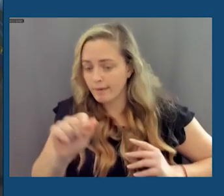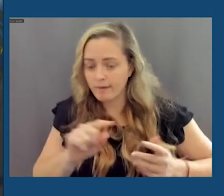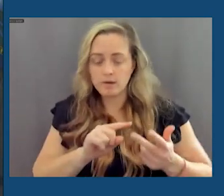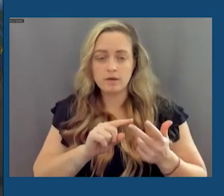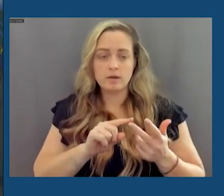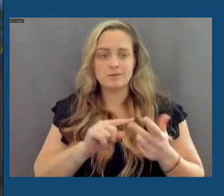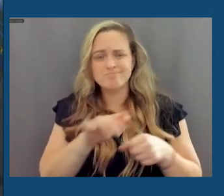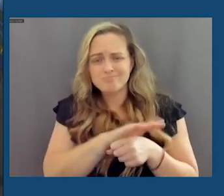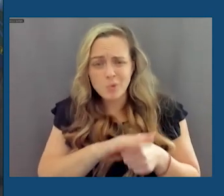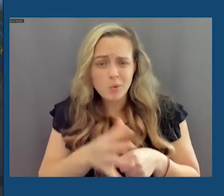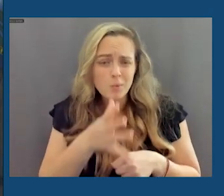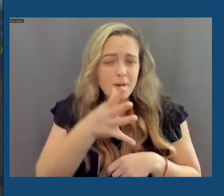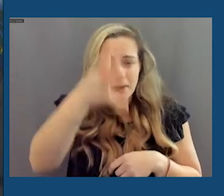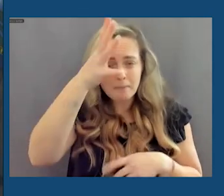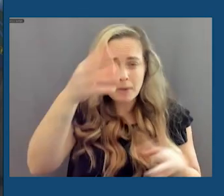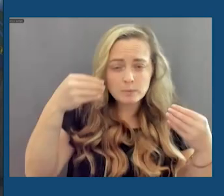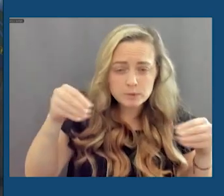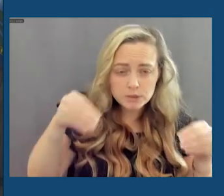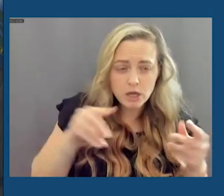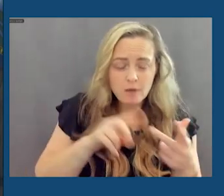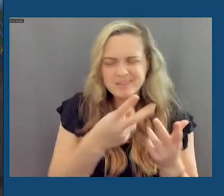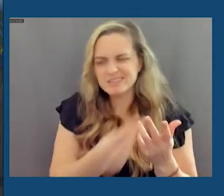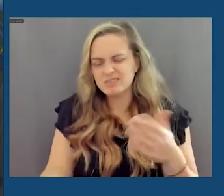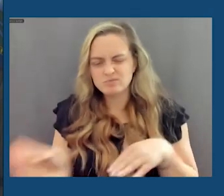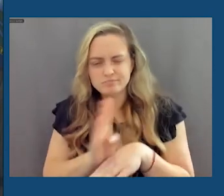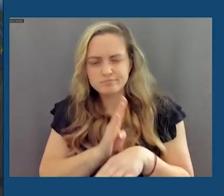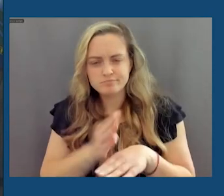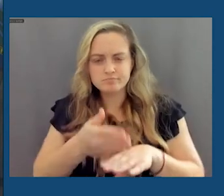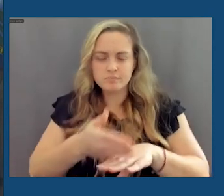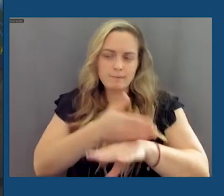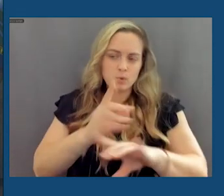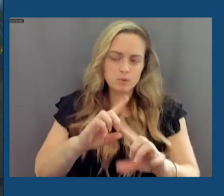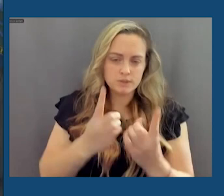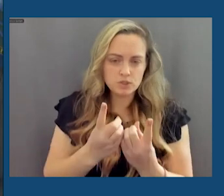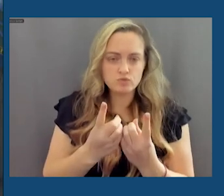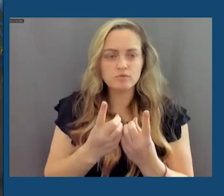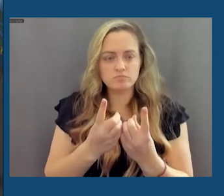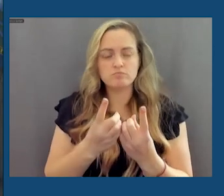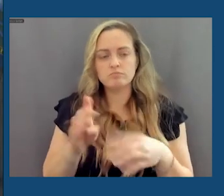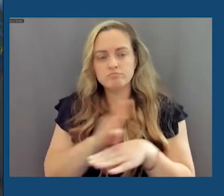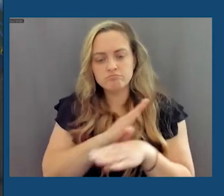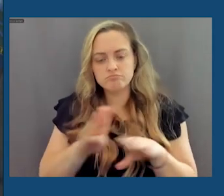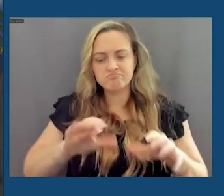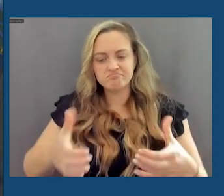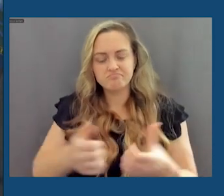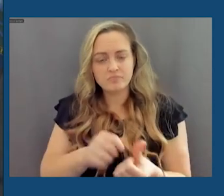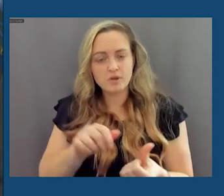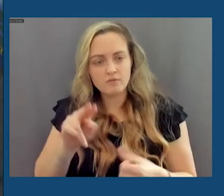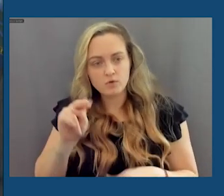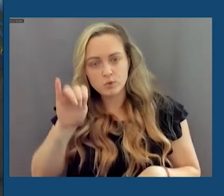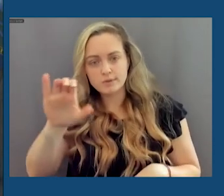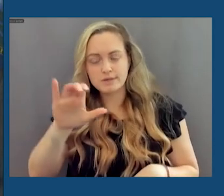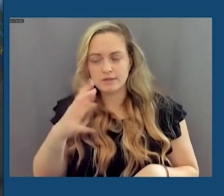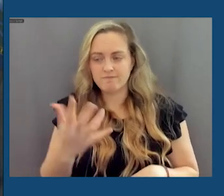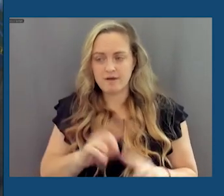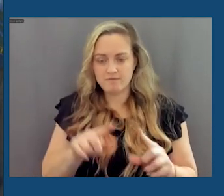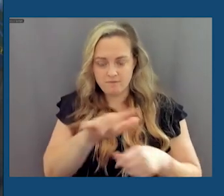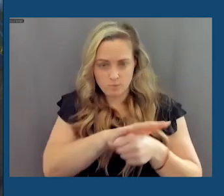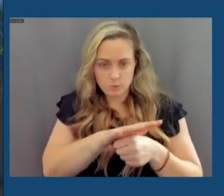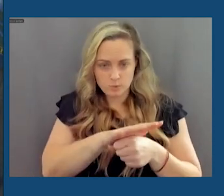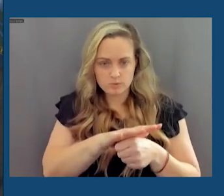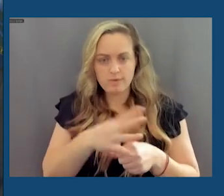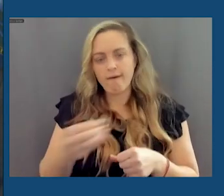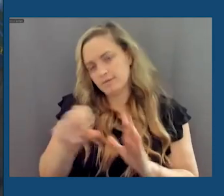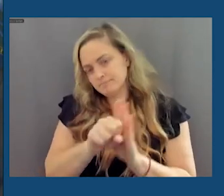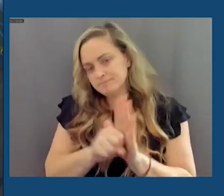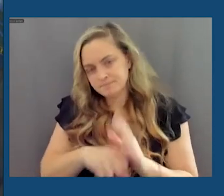retail stores, and several businesses, improvement districts, and chambers of commerce across New York City's 5 boroughs and the state. We